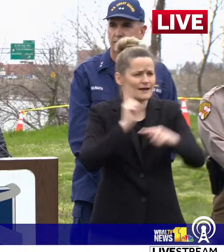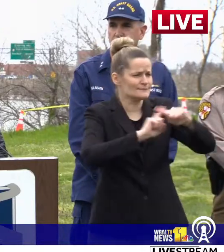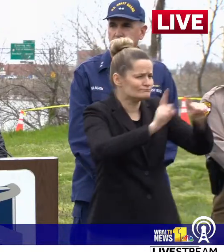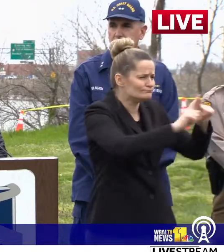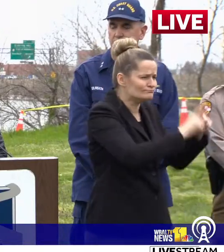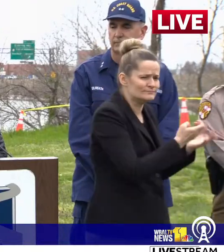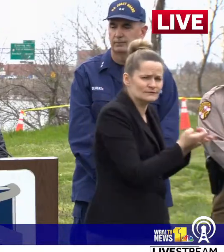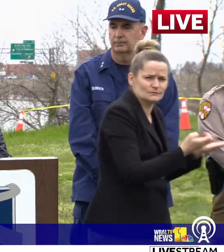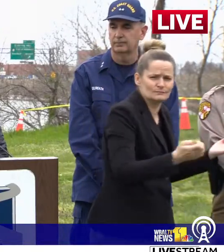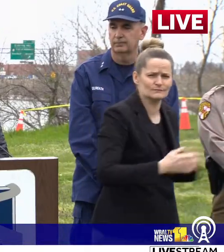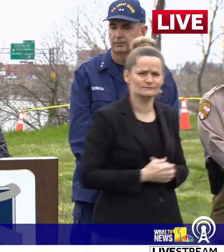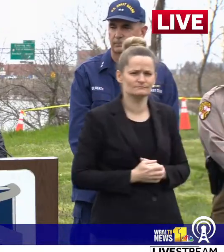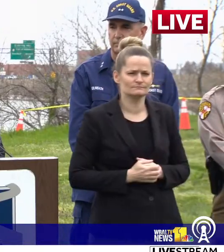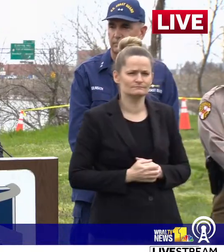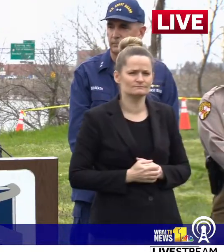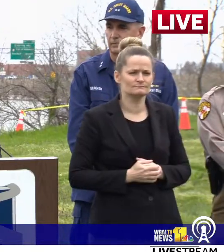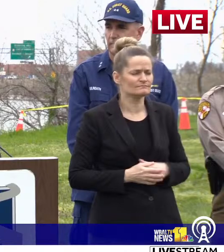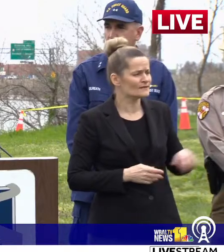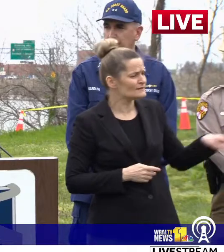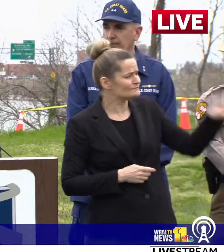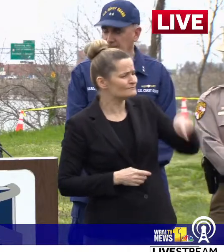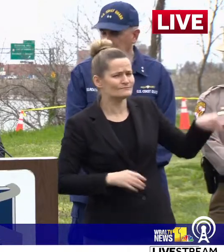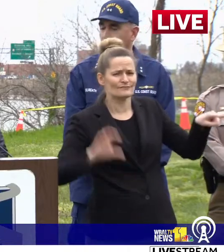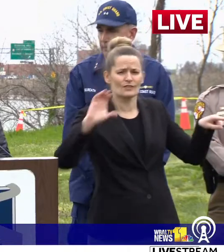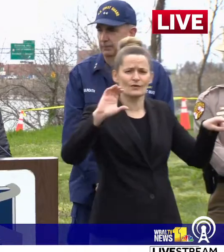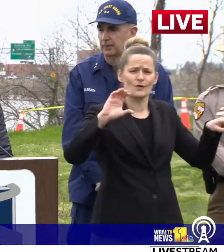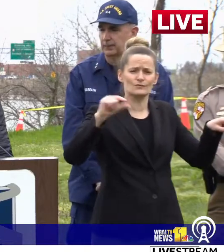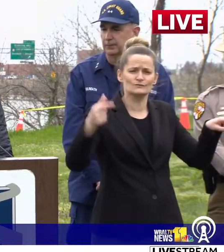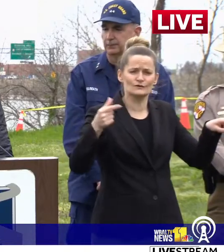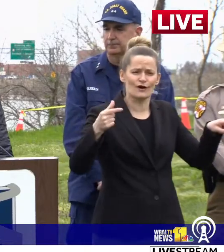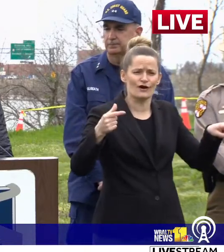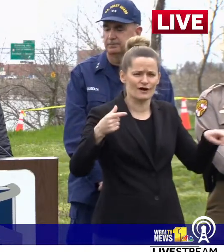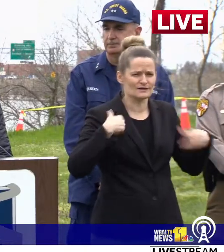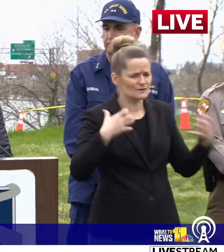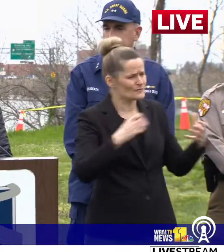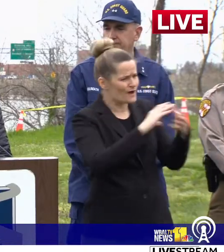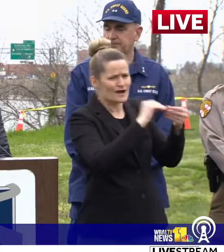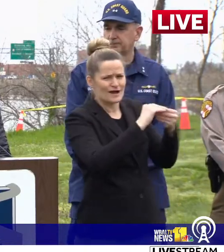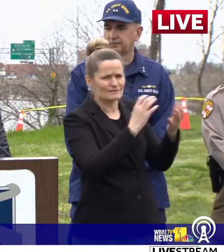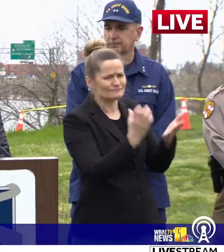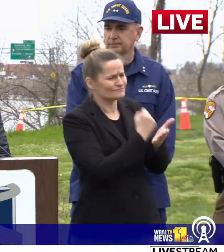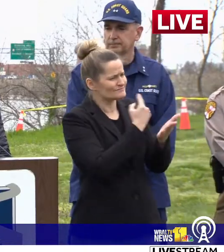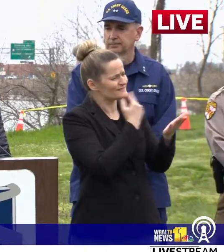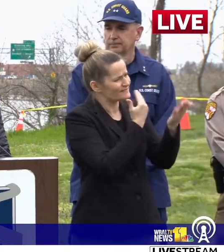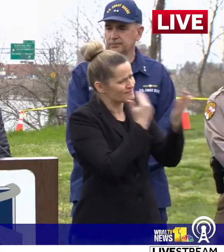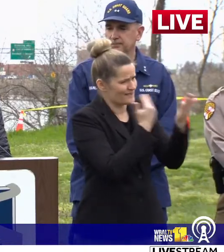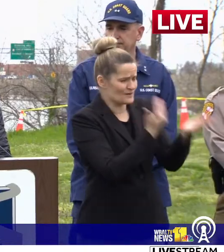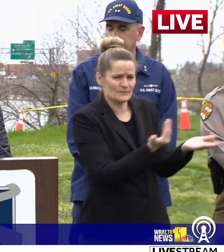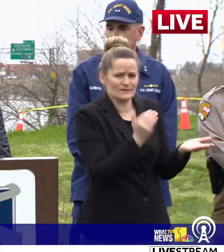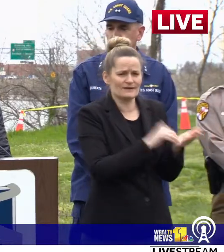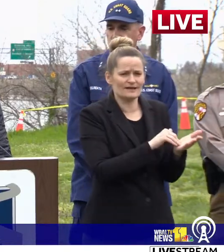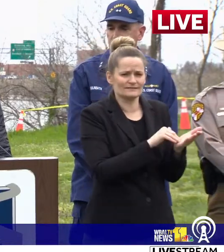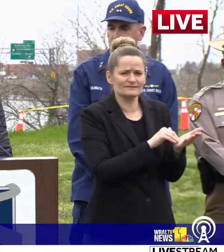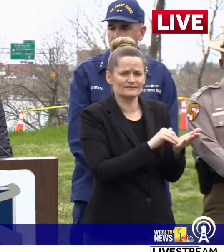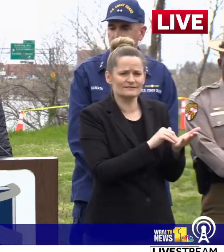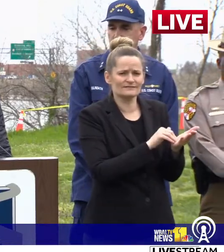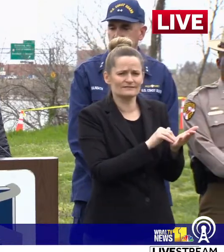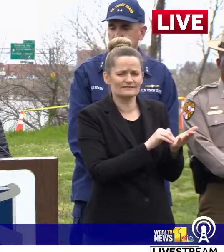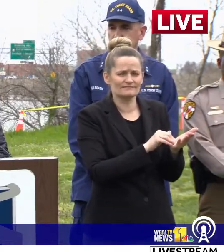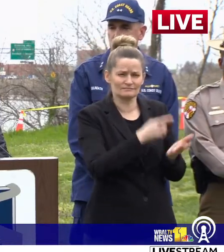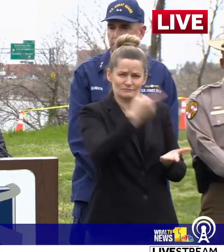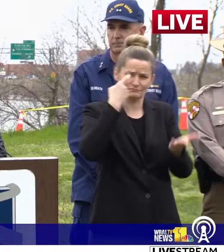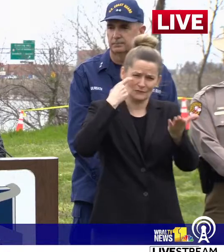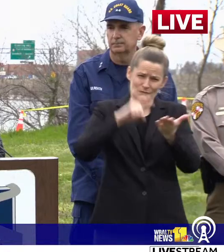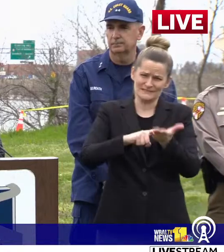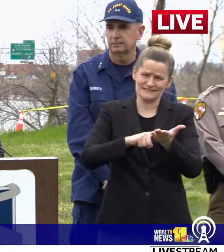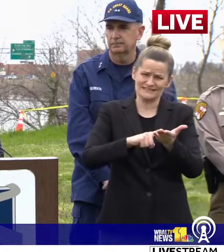we're going to hear from them again. I want to thank them. Admiral, it was great to join you and the Commandant of the Coast Guard yesterday to see a